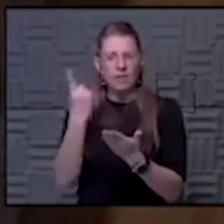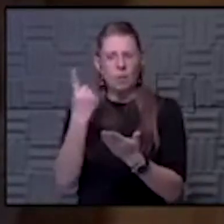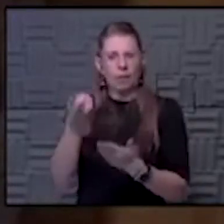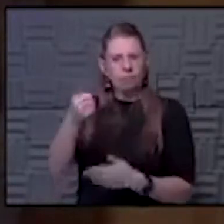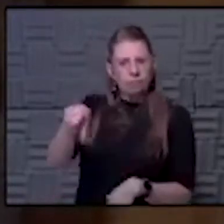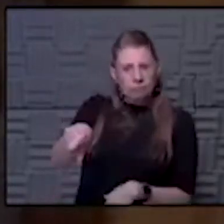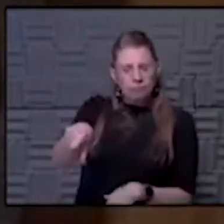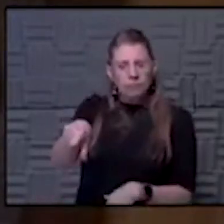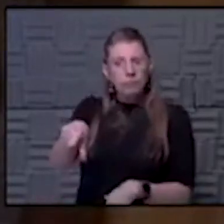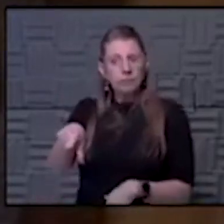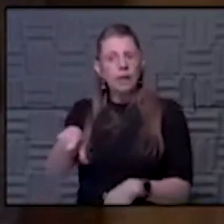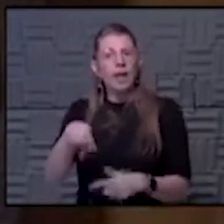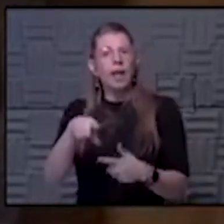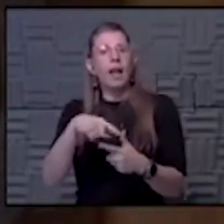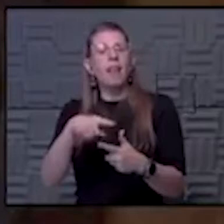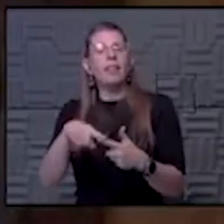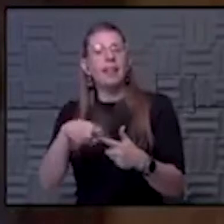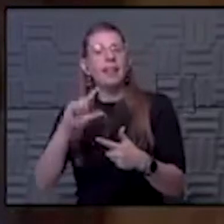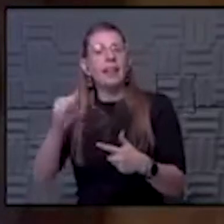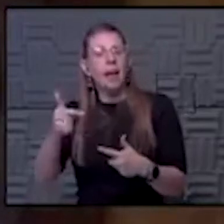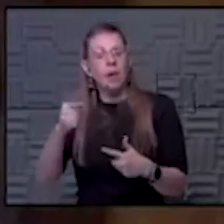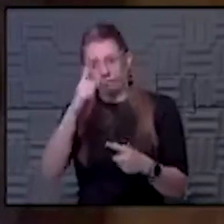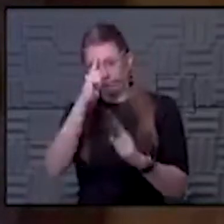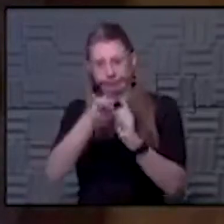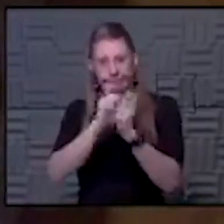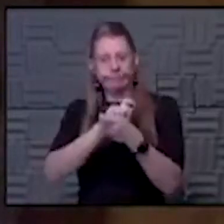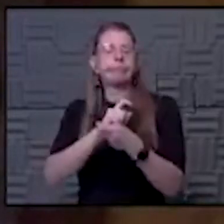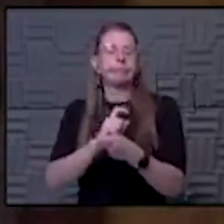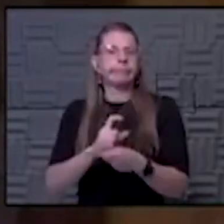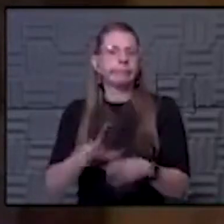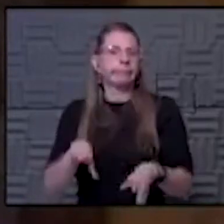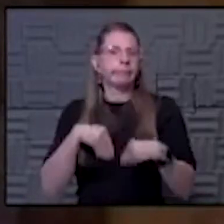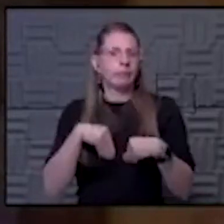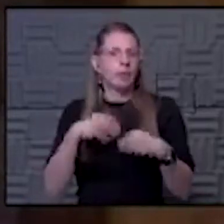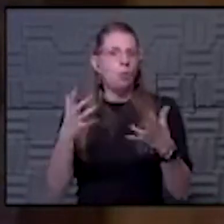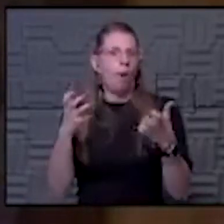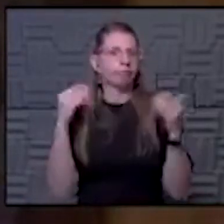down initially, but then comes back and says, yeah, I want it.